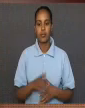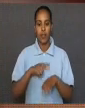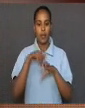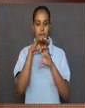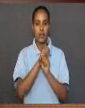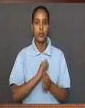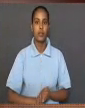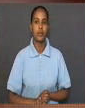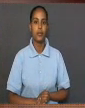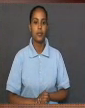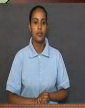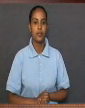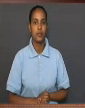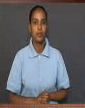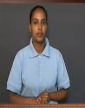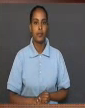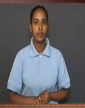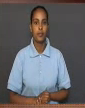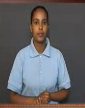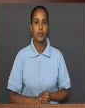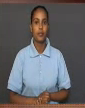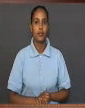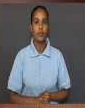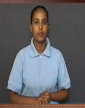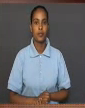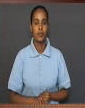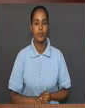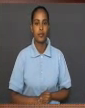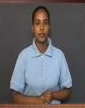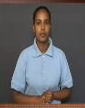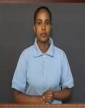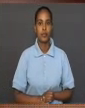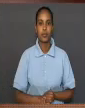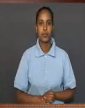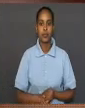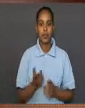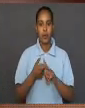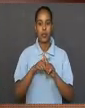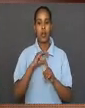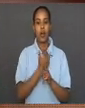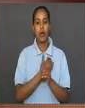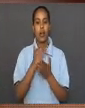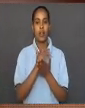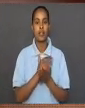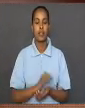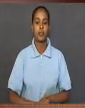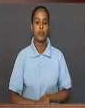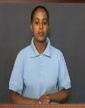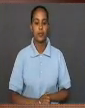Time's up. let's get back to our